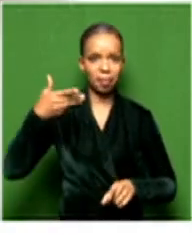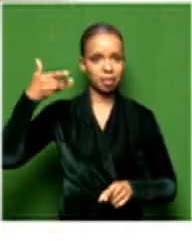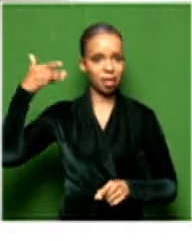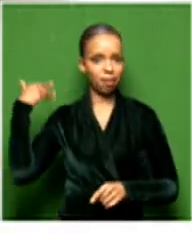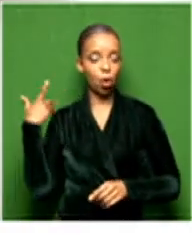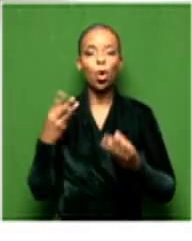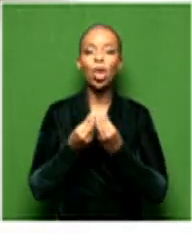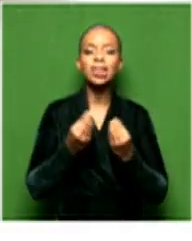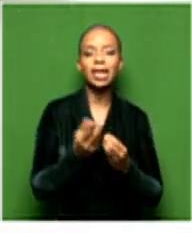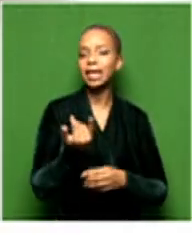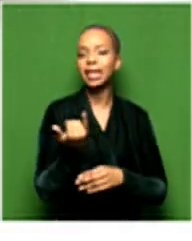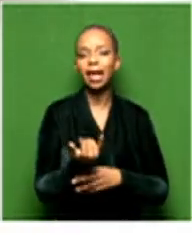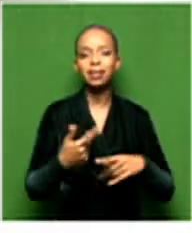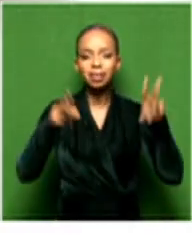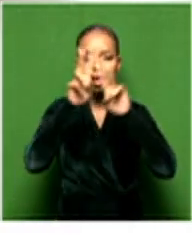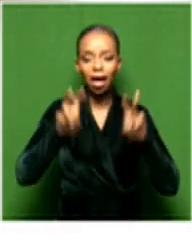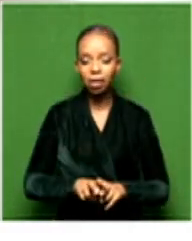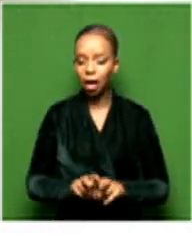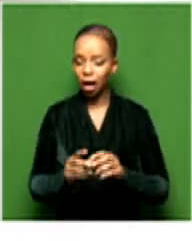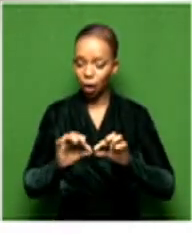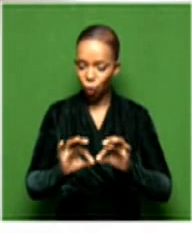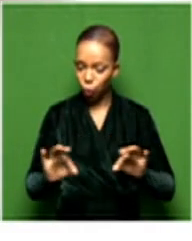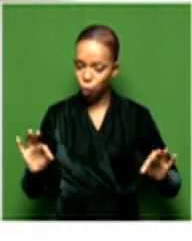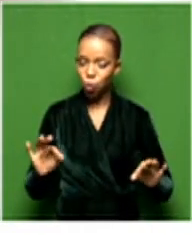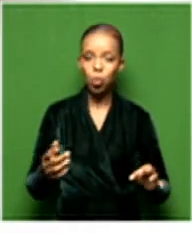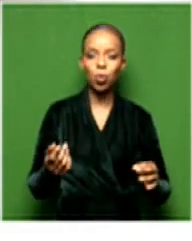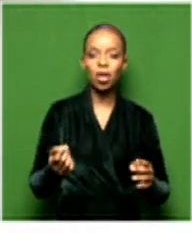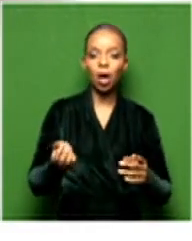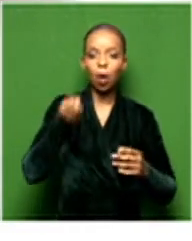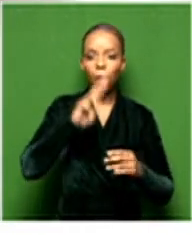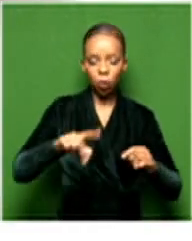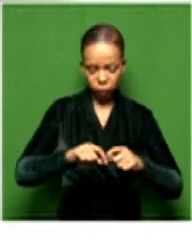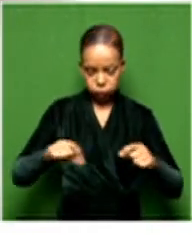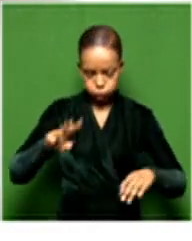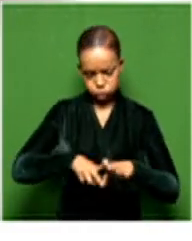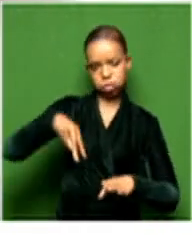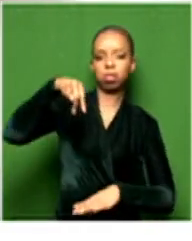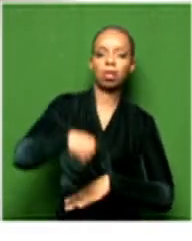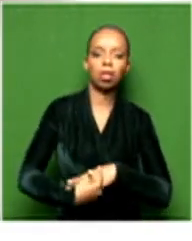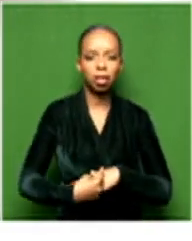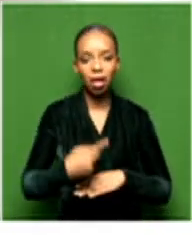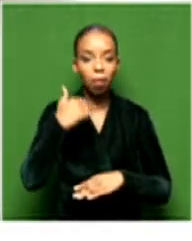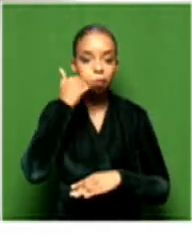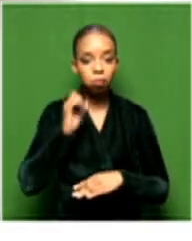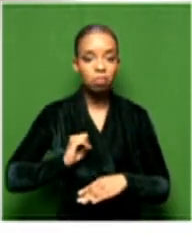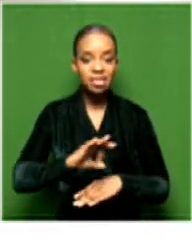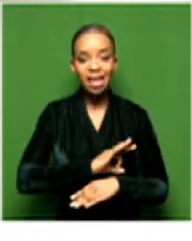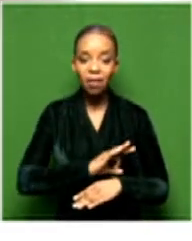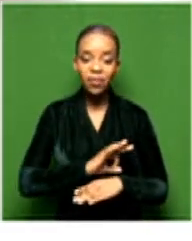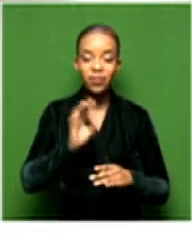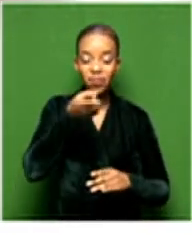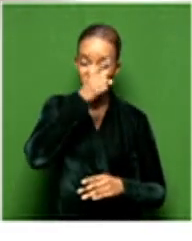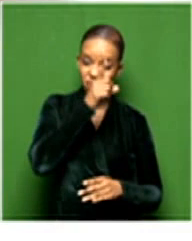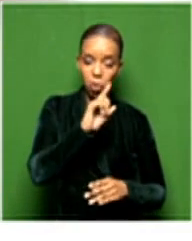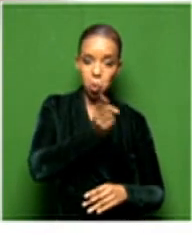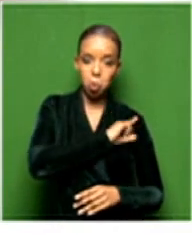like electric wiring that one needs to look out for, tripping hazards so that staff don't have injuries on the job. Depending